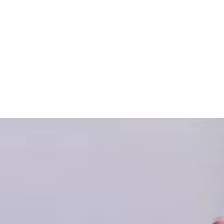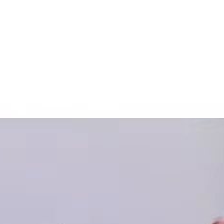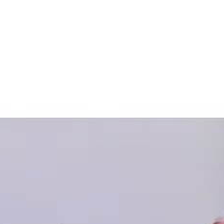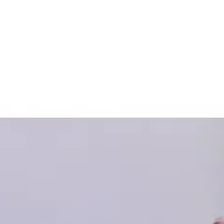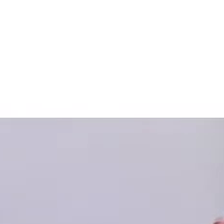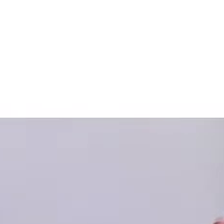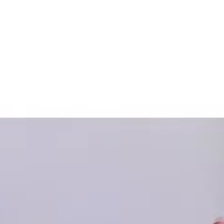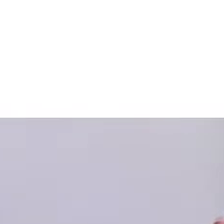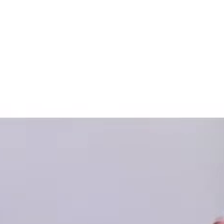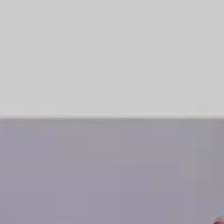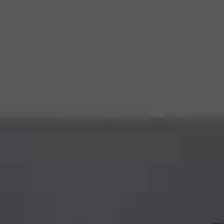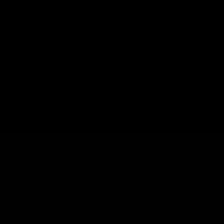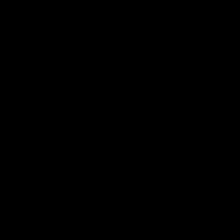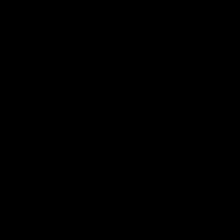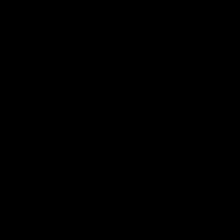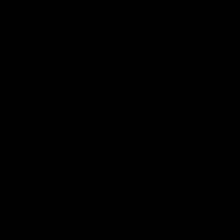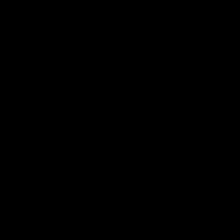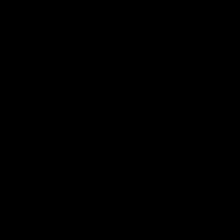singing?